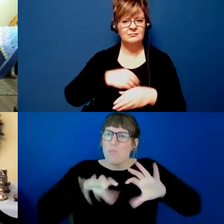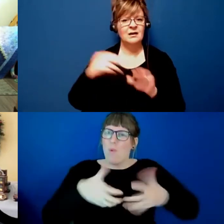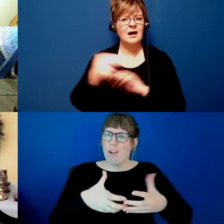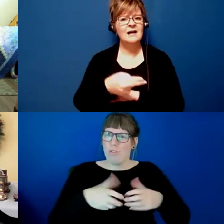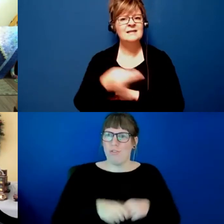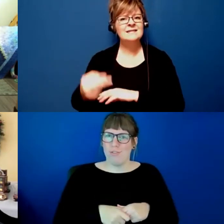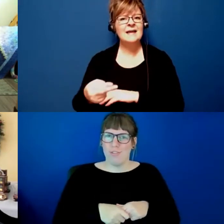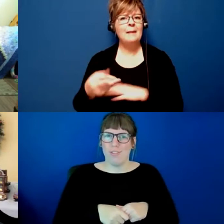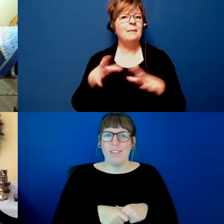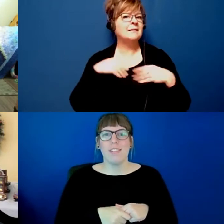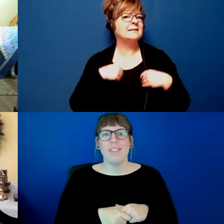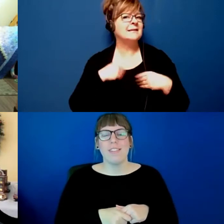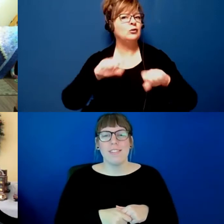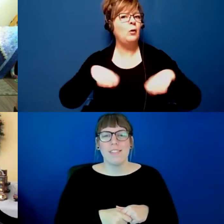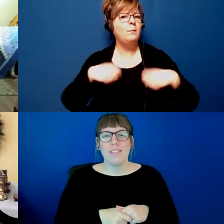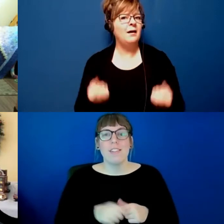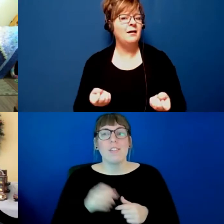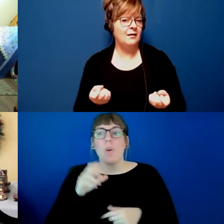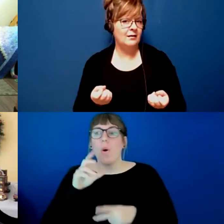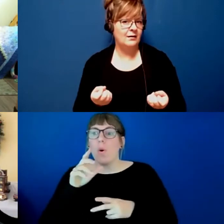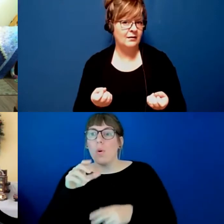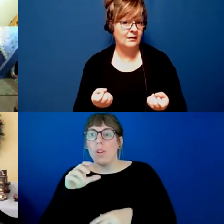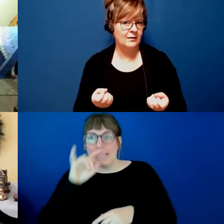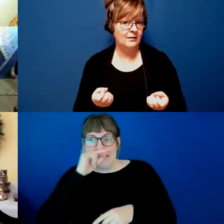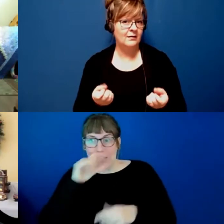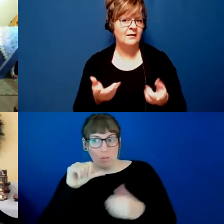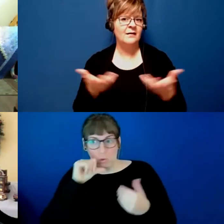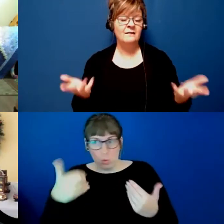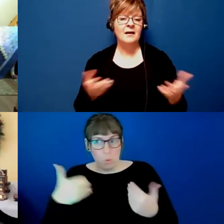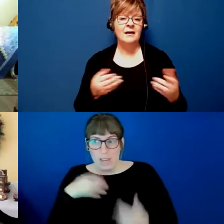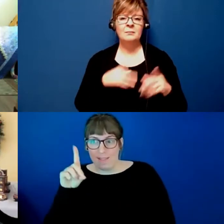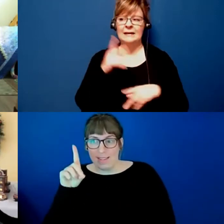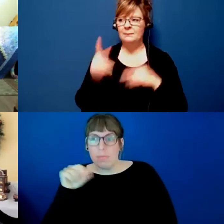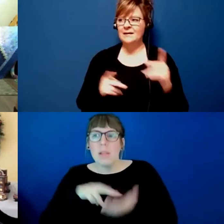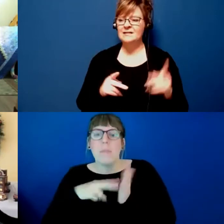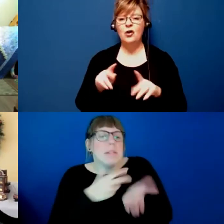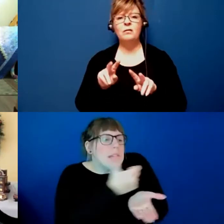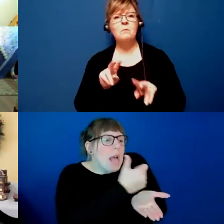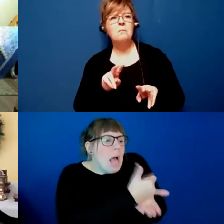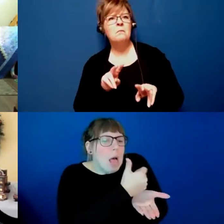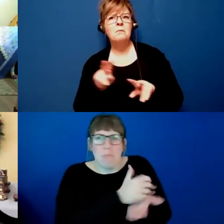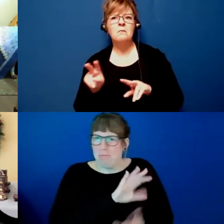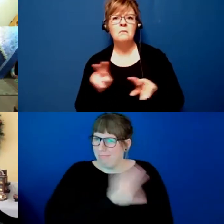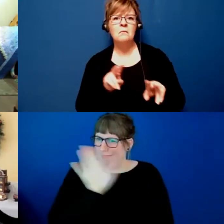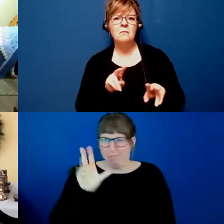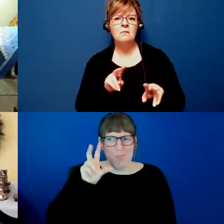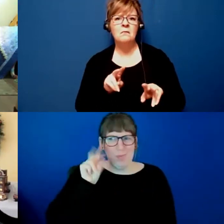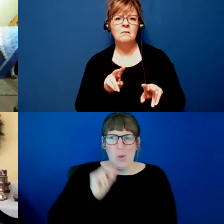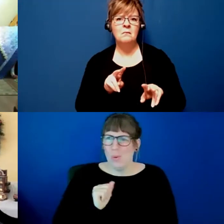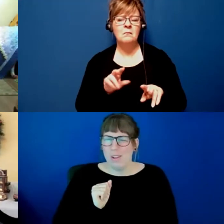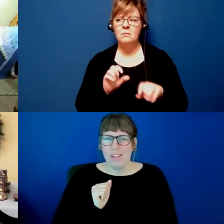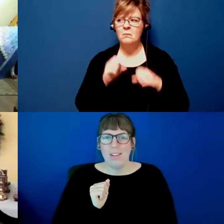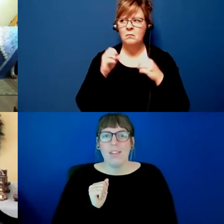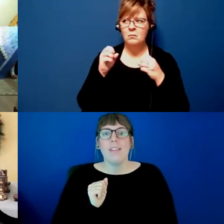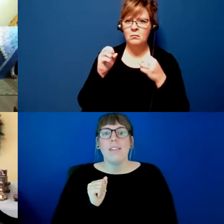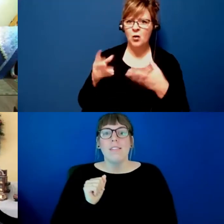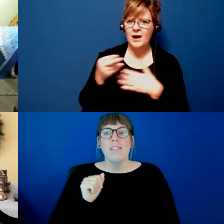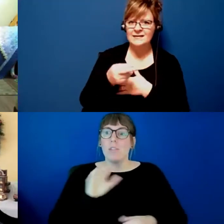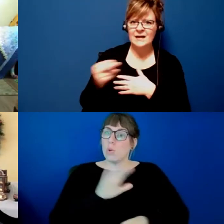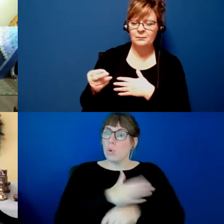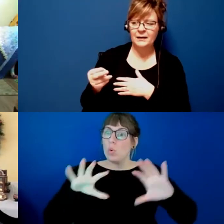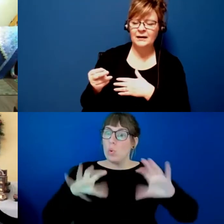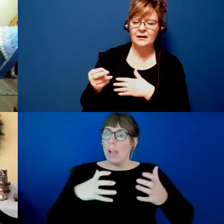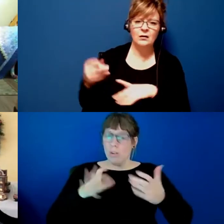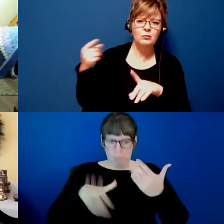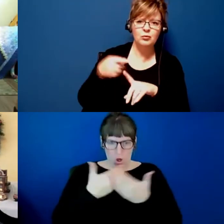the people who are there who don't have disabilities aren't there to help the ones that do. In our case, everybody helps